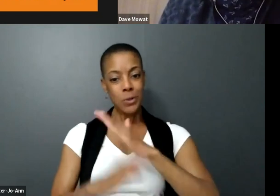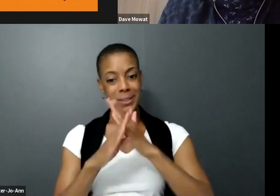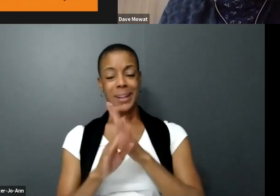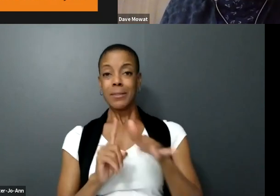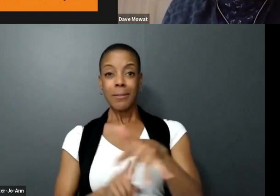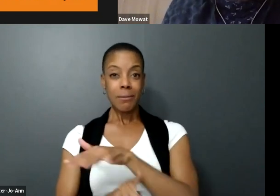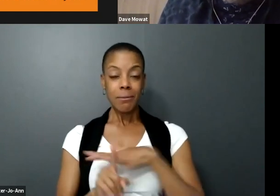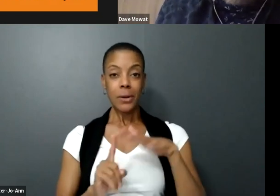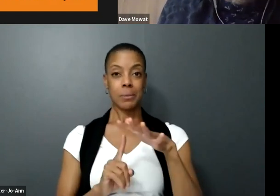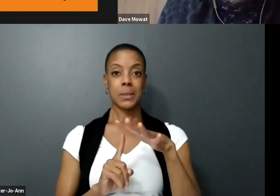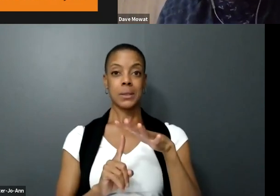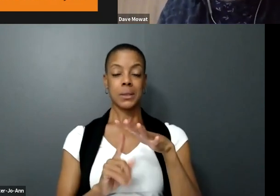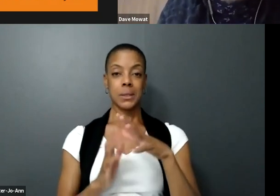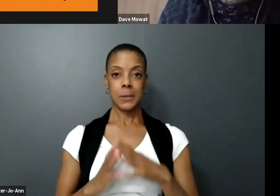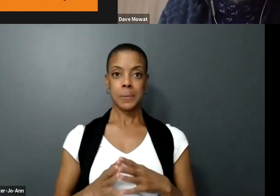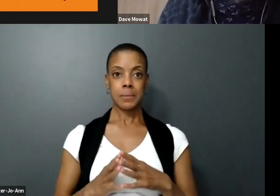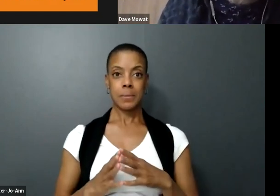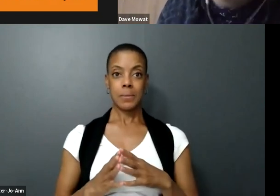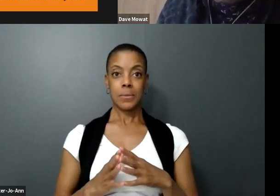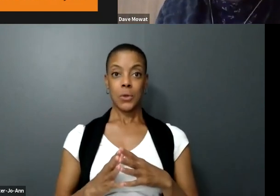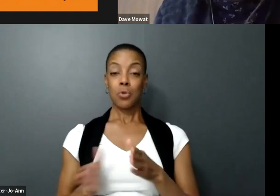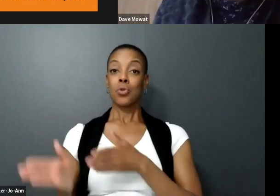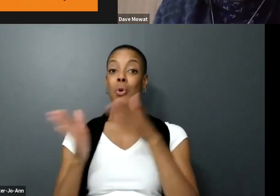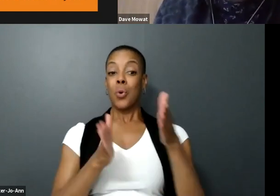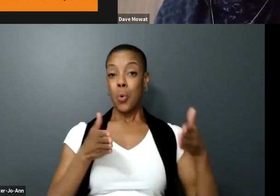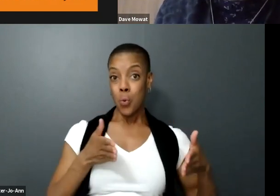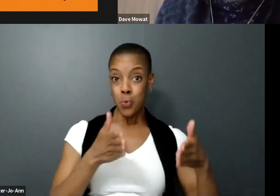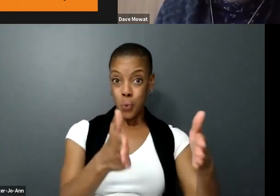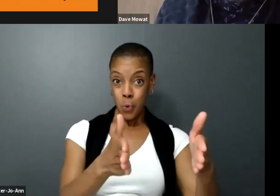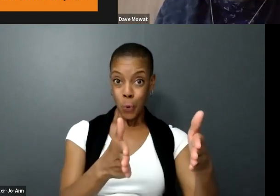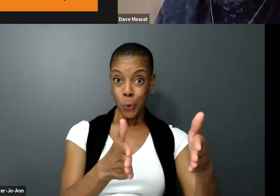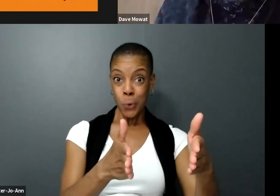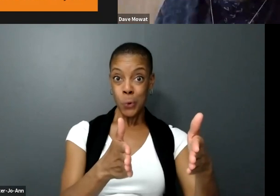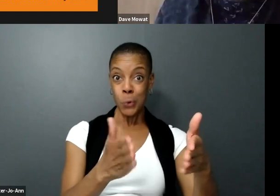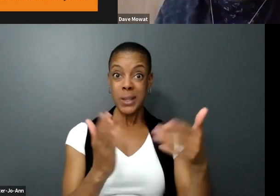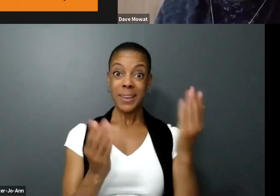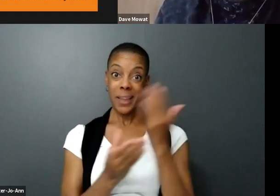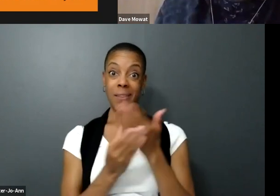And so the roads issue, pretty boring file to take on.